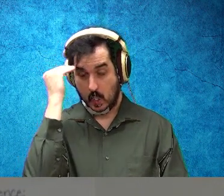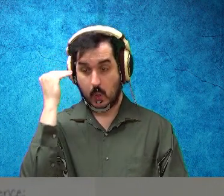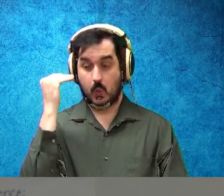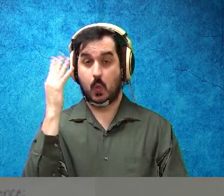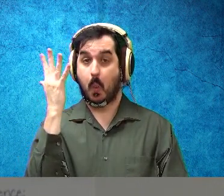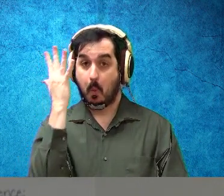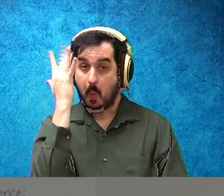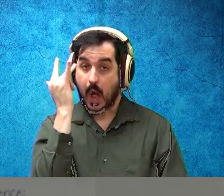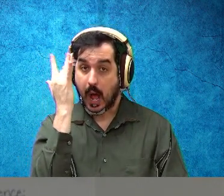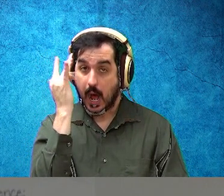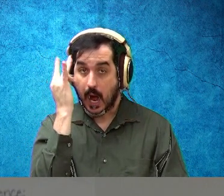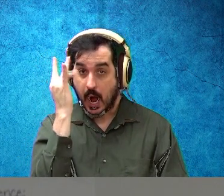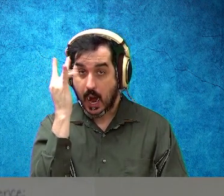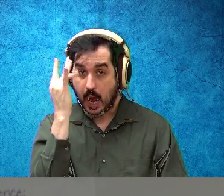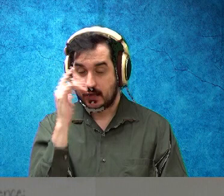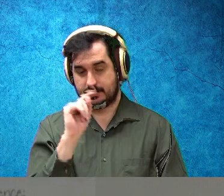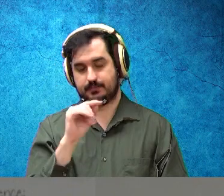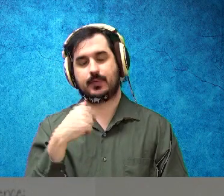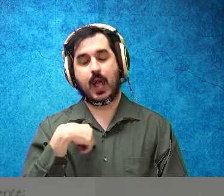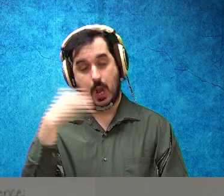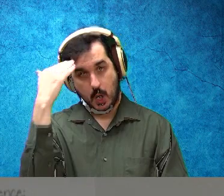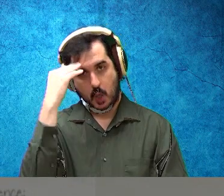this